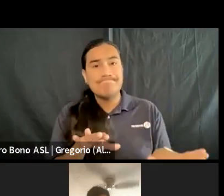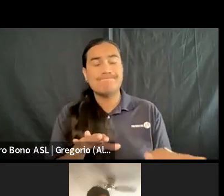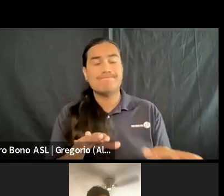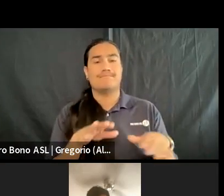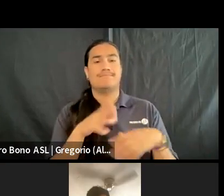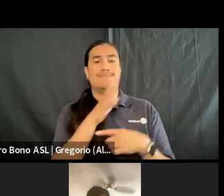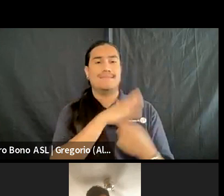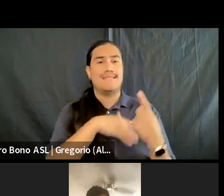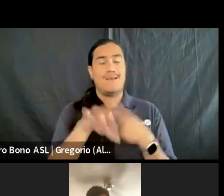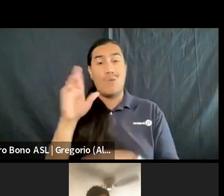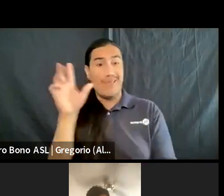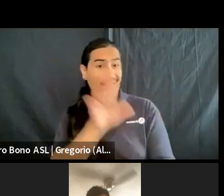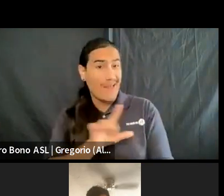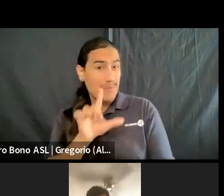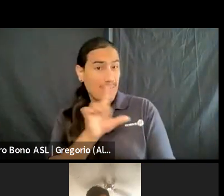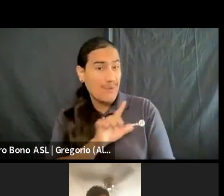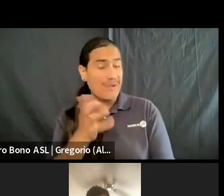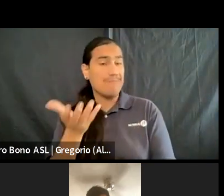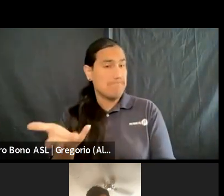library.